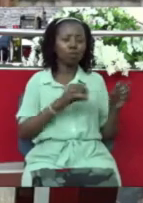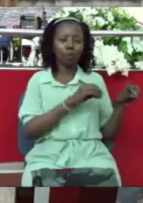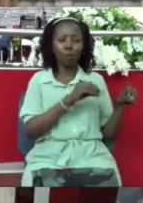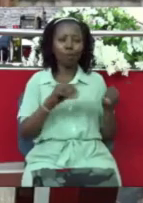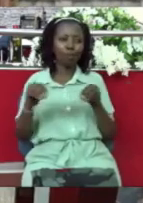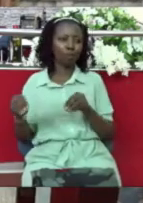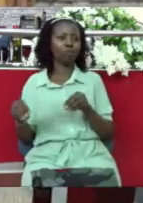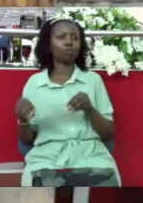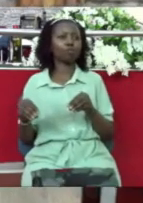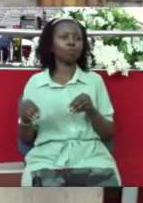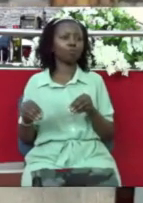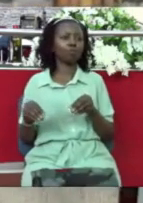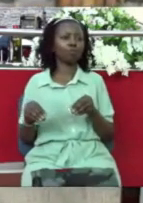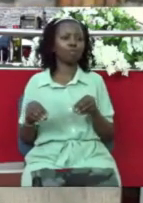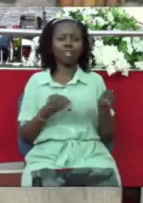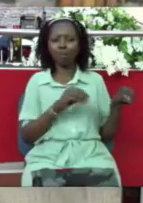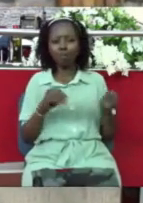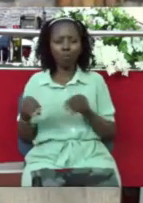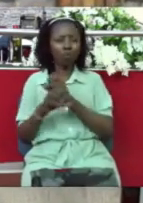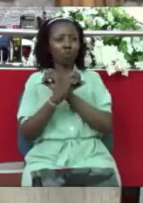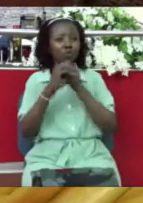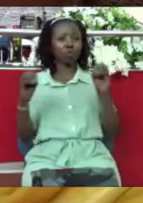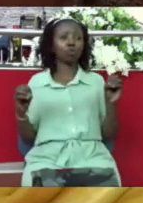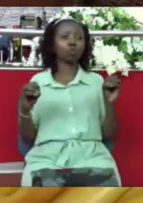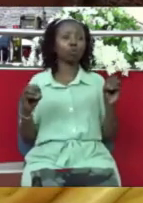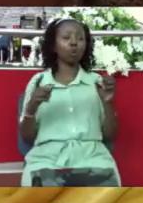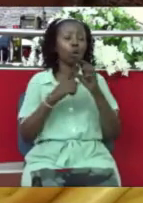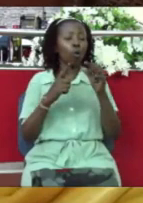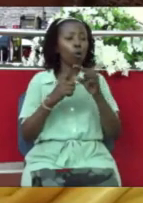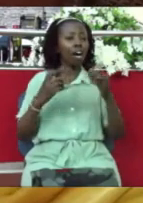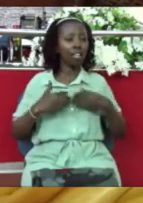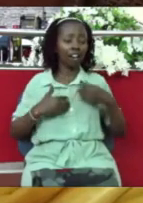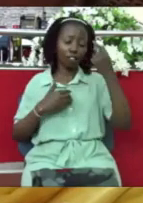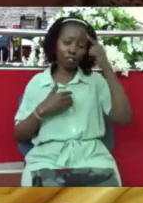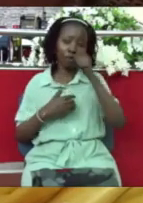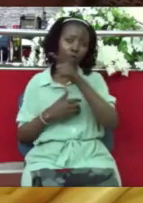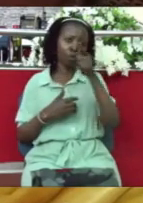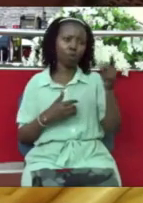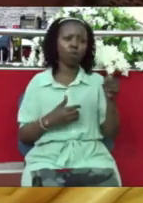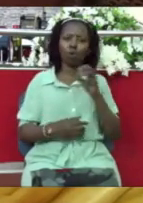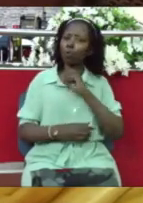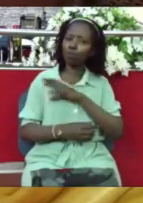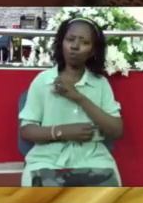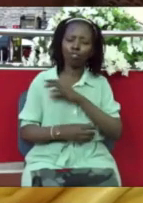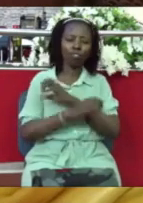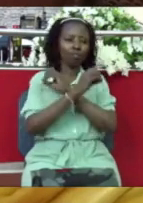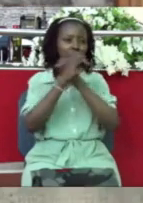It's like you cannot move. The word I have for you is this. Fear